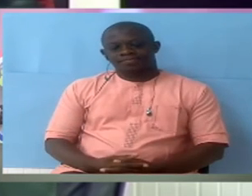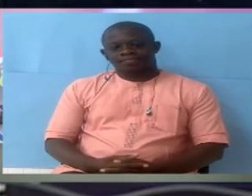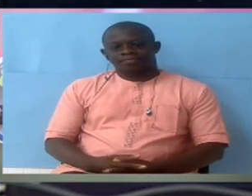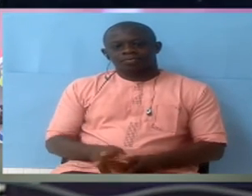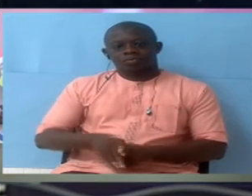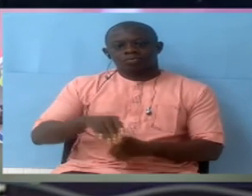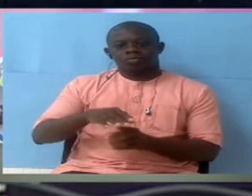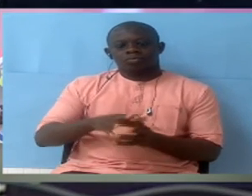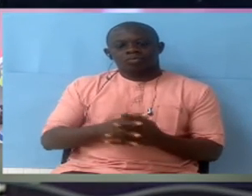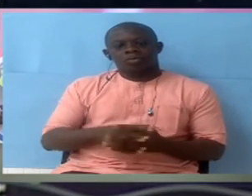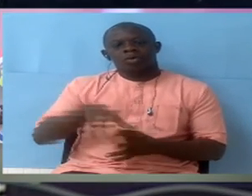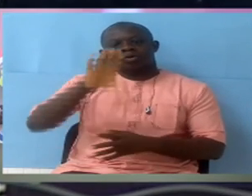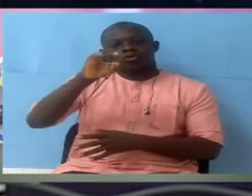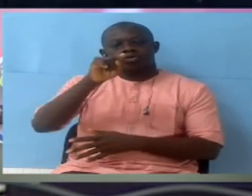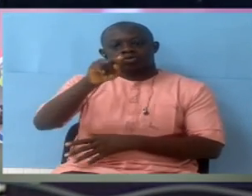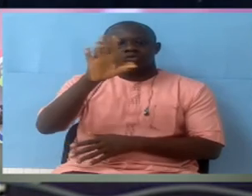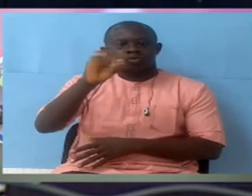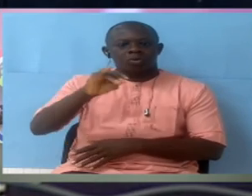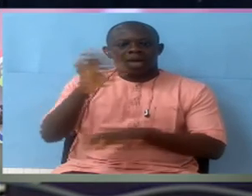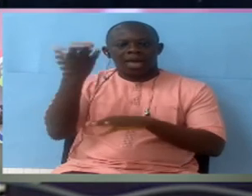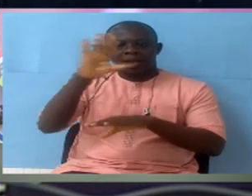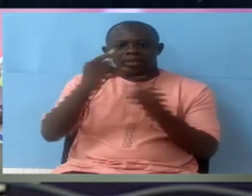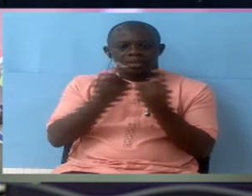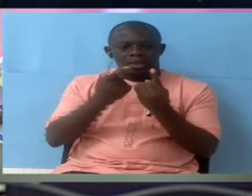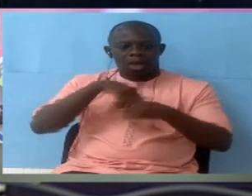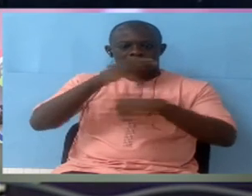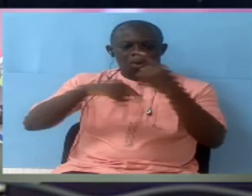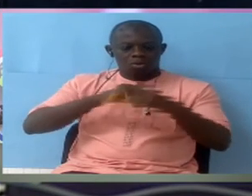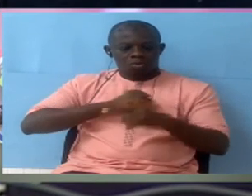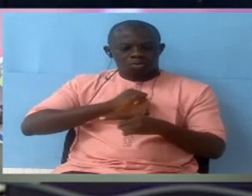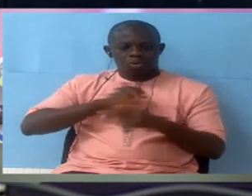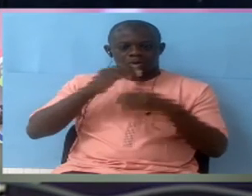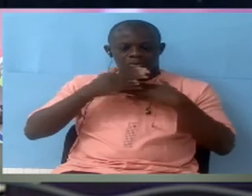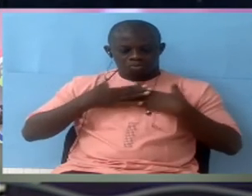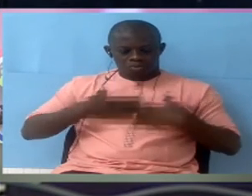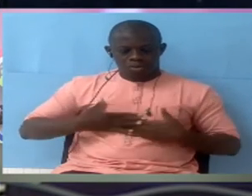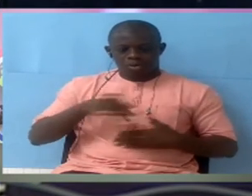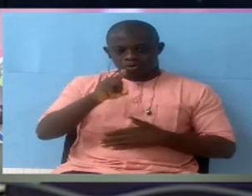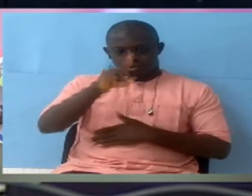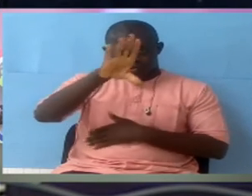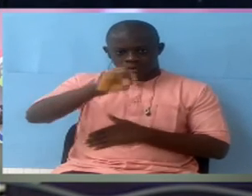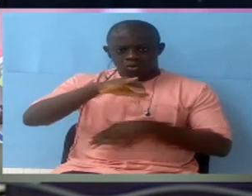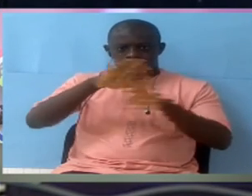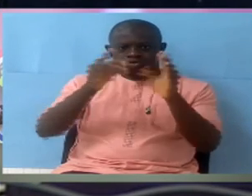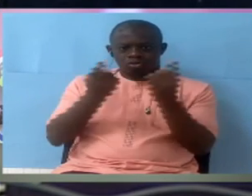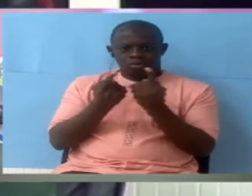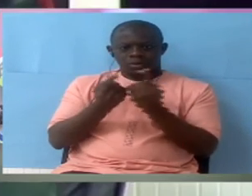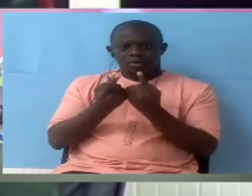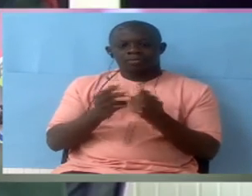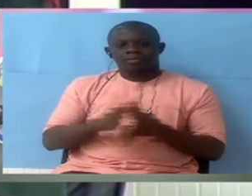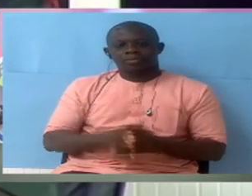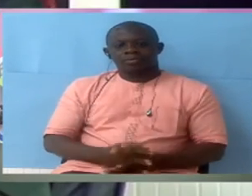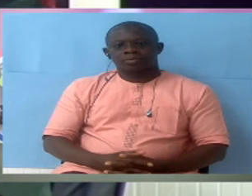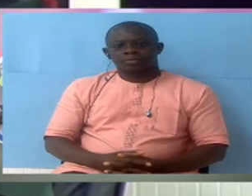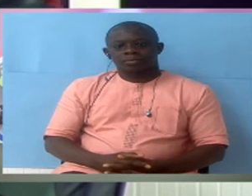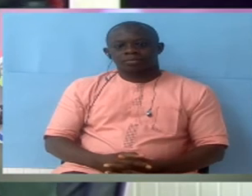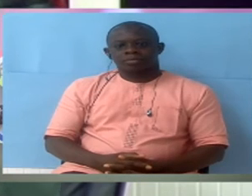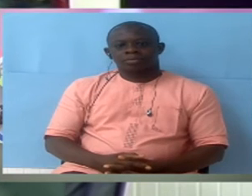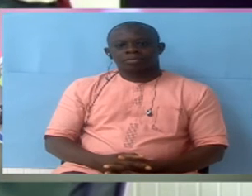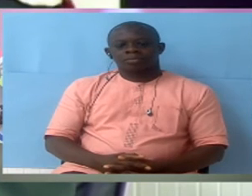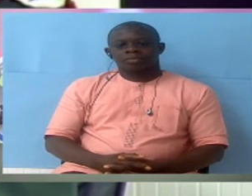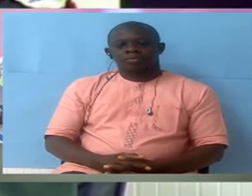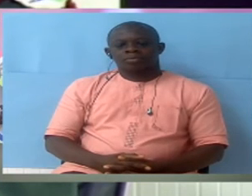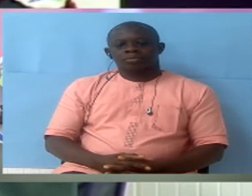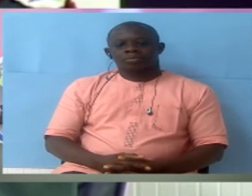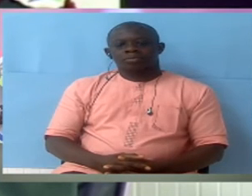Did you do anything with respect to his body? Ndax yow def nga dara ci mbiri niwam bobu? Yes, it was